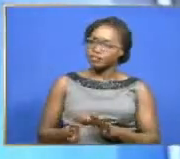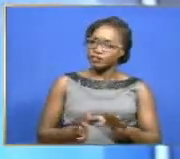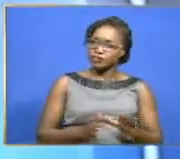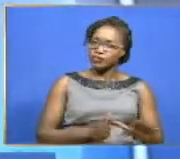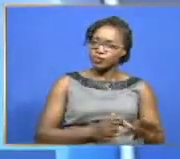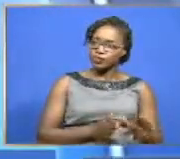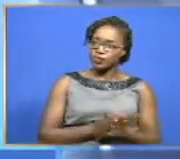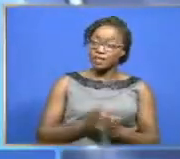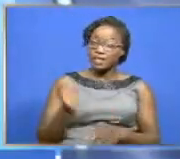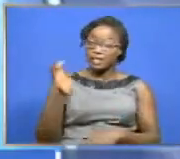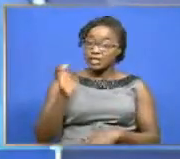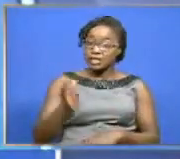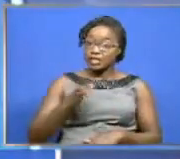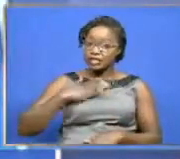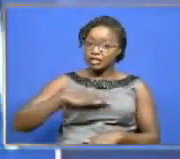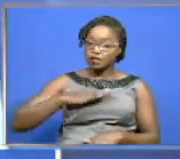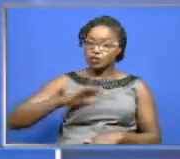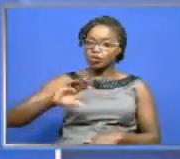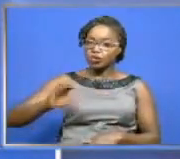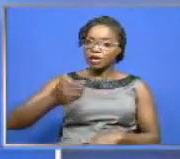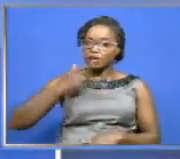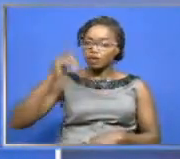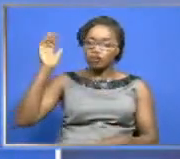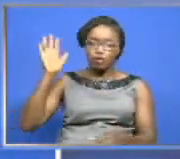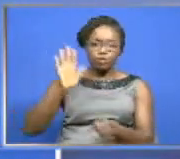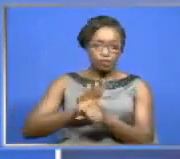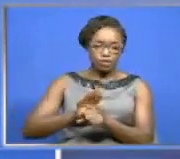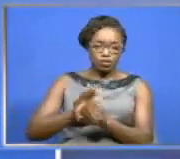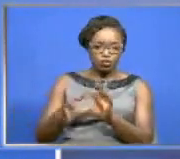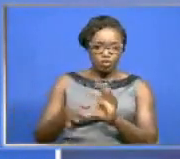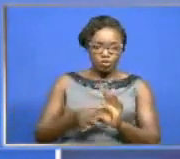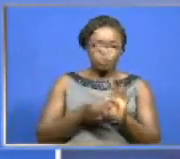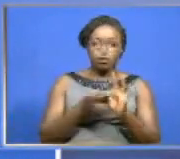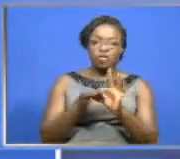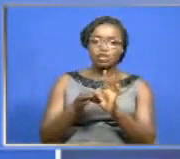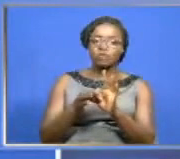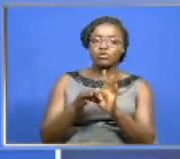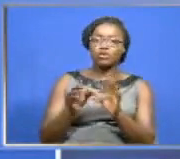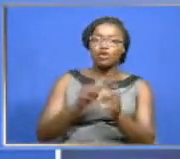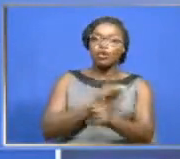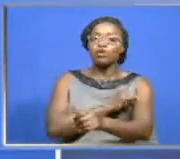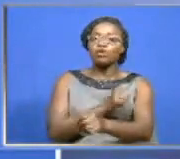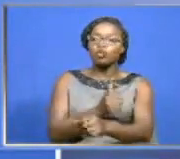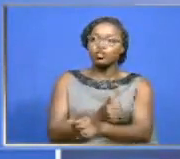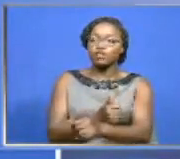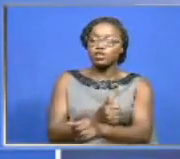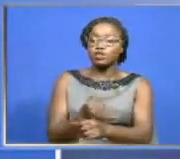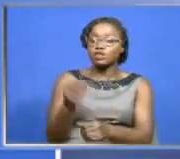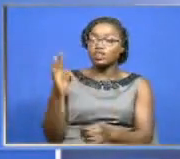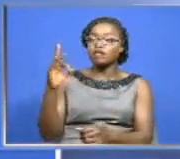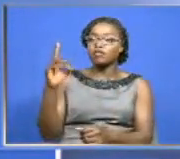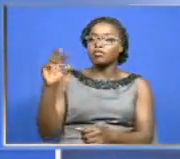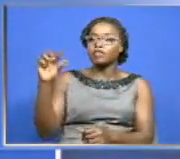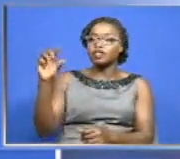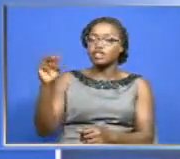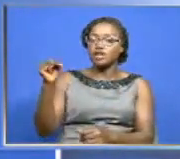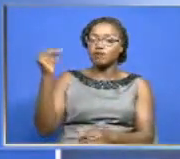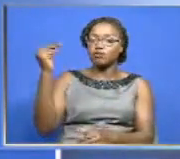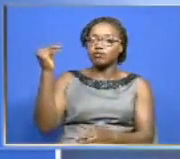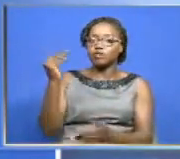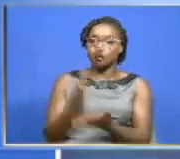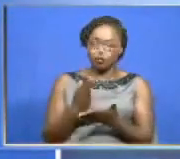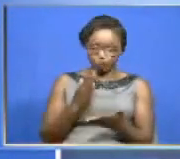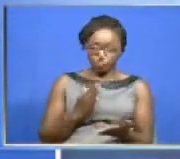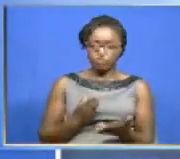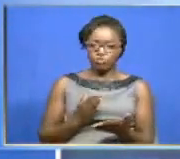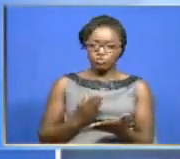Elders in Samburu County have vowed to cooperate with local authorities to bring female genital mutilation to an end. The elders say